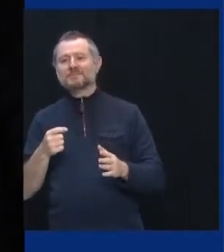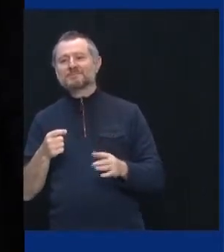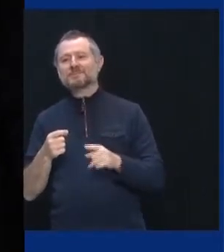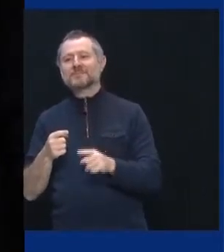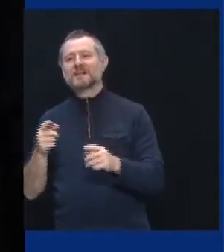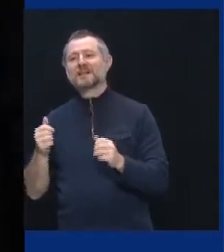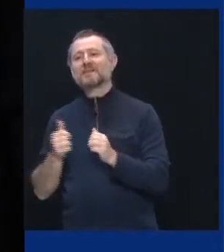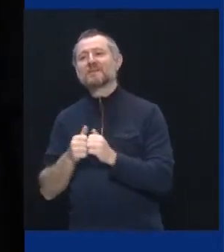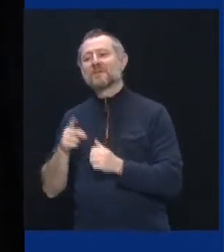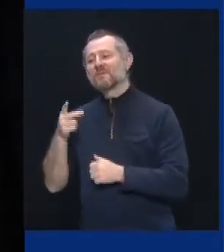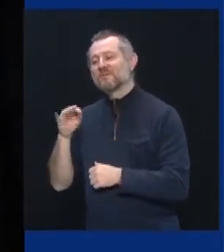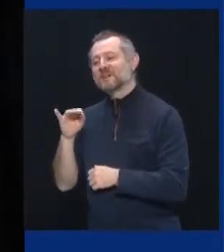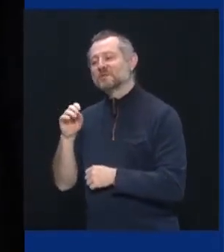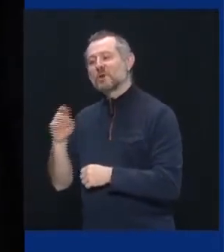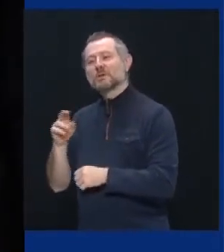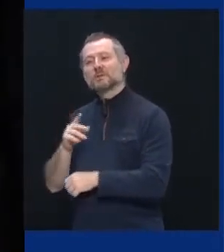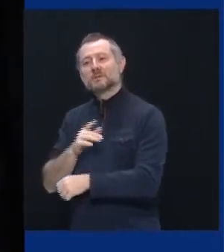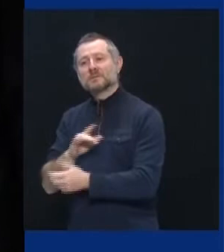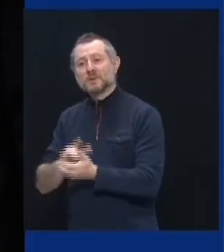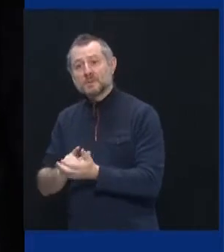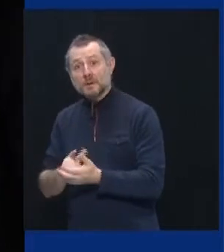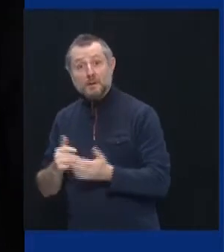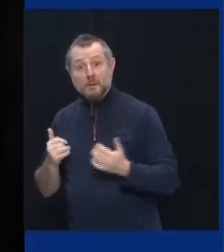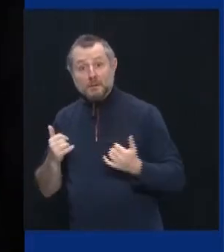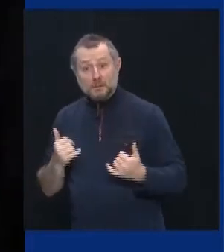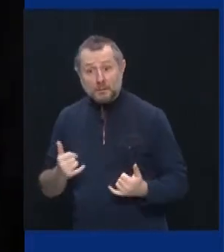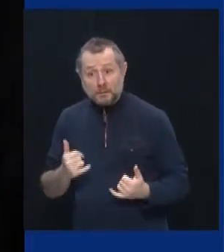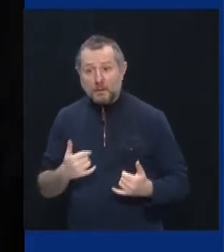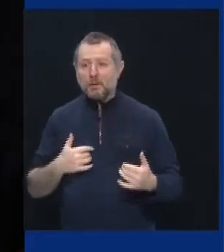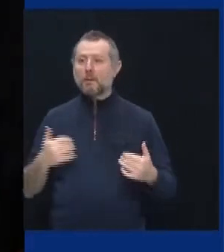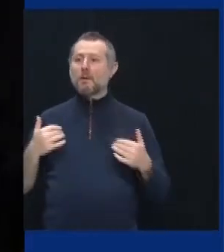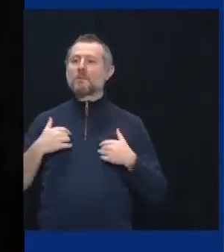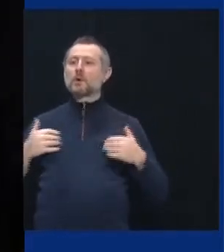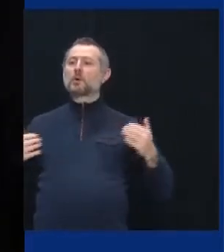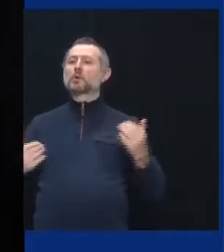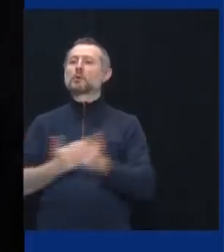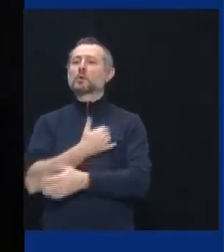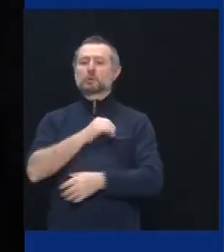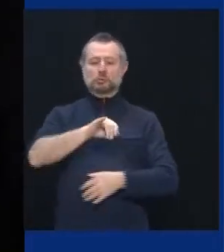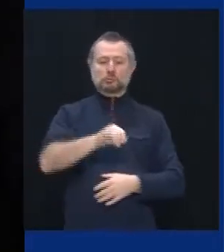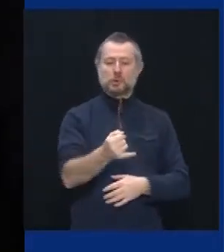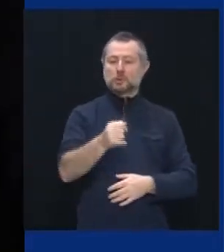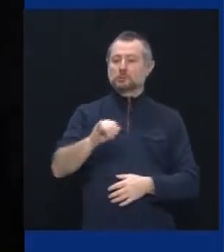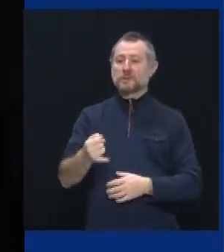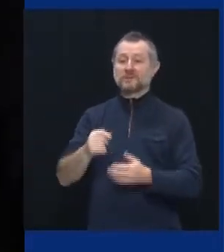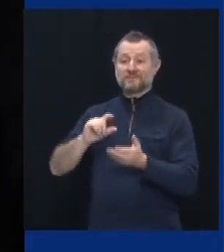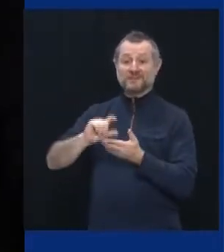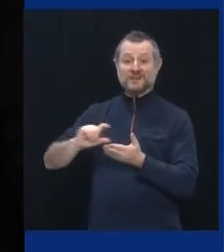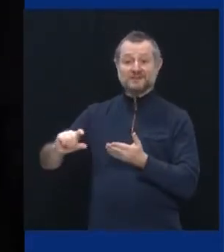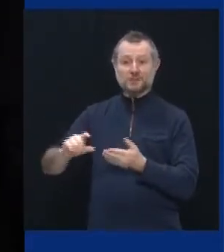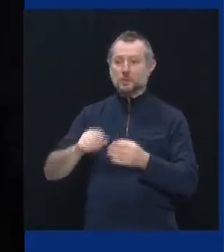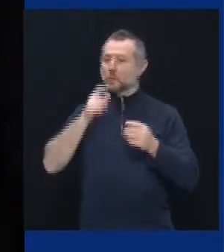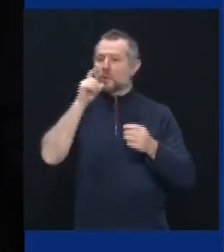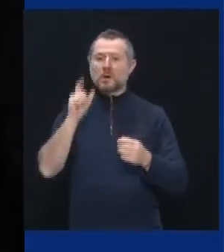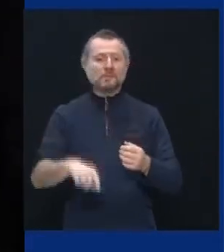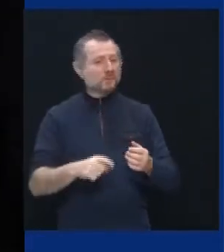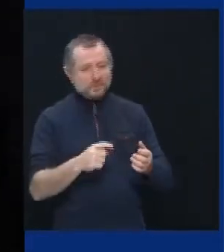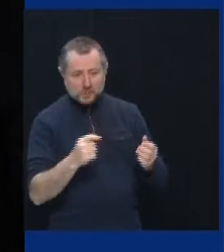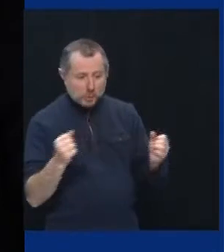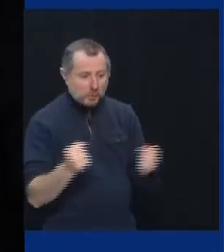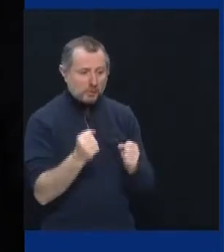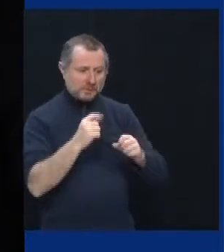Pfizer. And now we have the Johnson & Johnson that do not require all